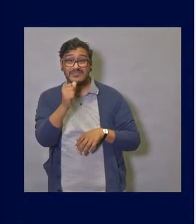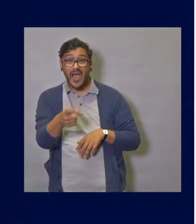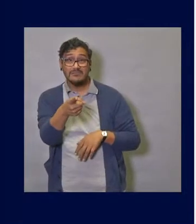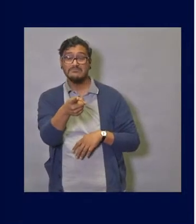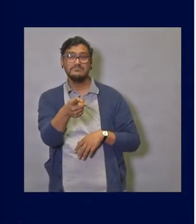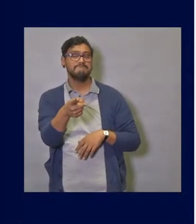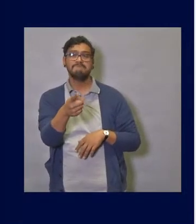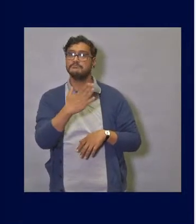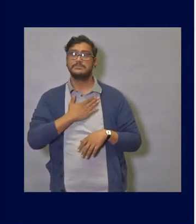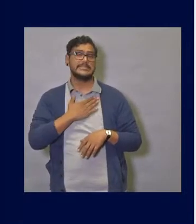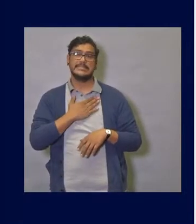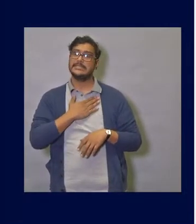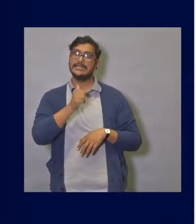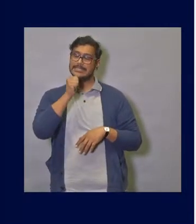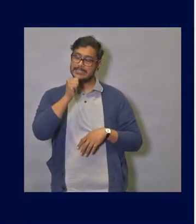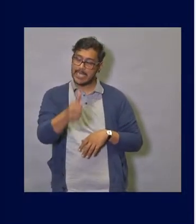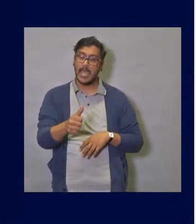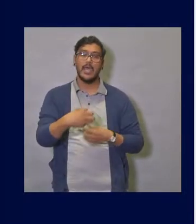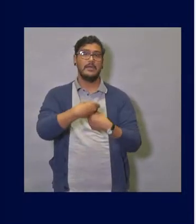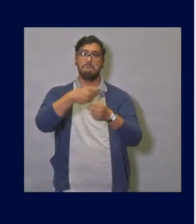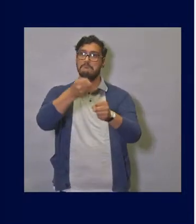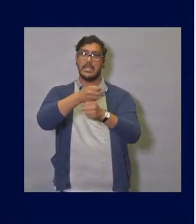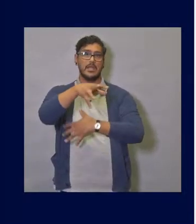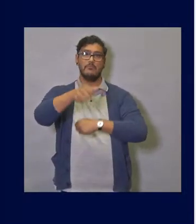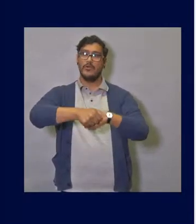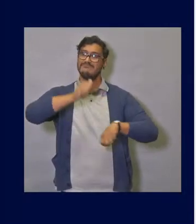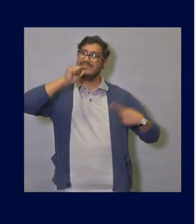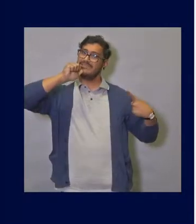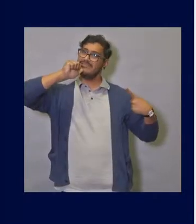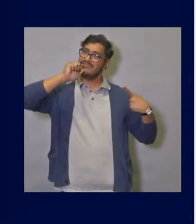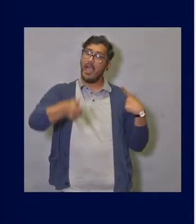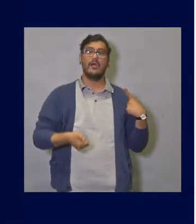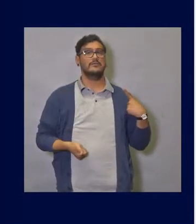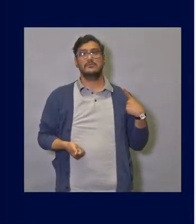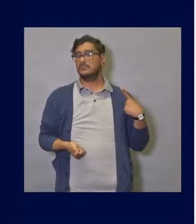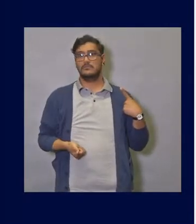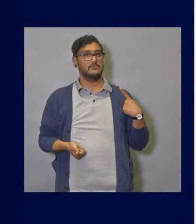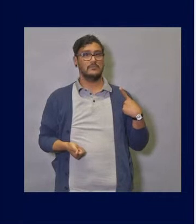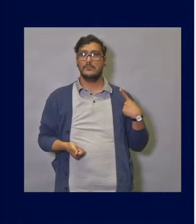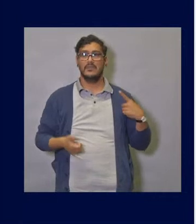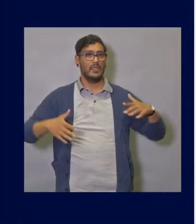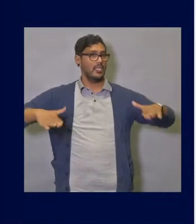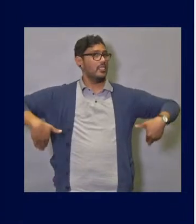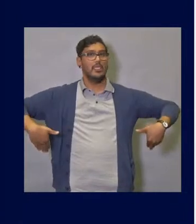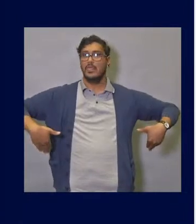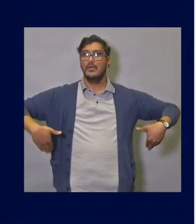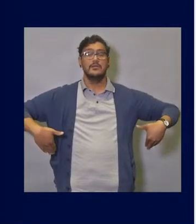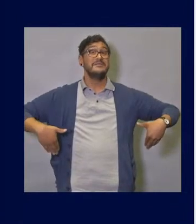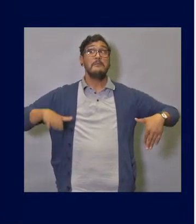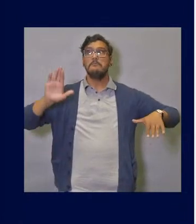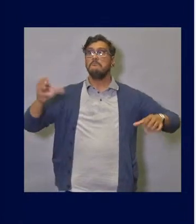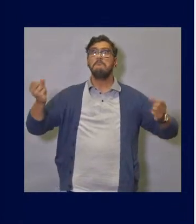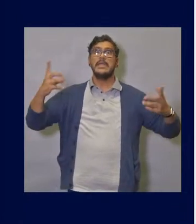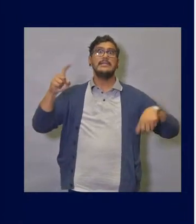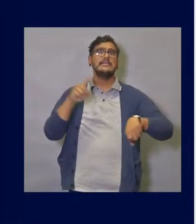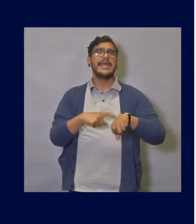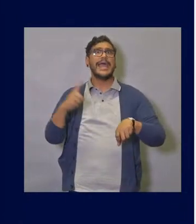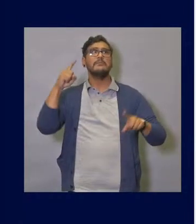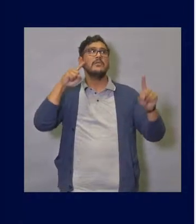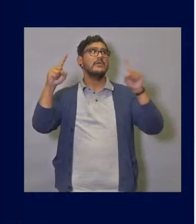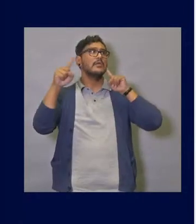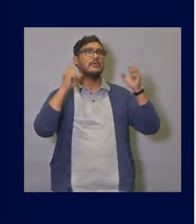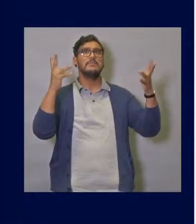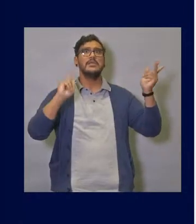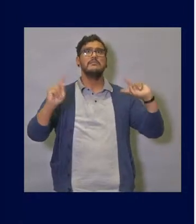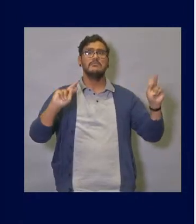not make an appointment to get vaccinated at this time. We constantly get reports that people are figuring out on the